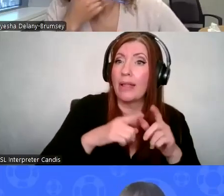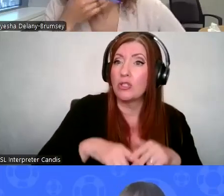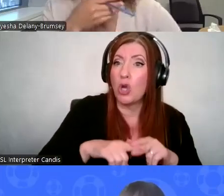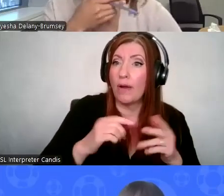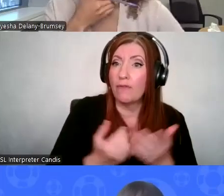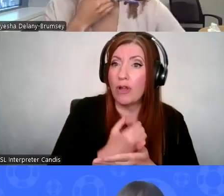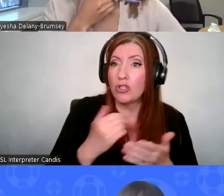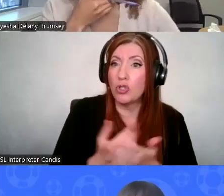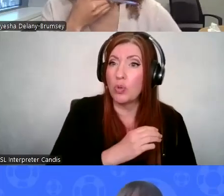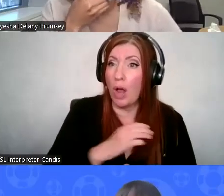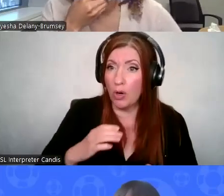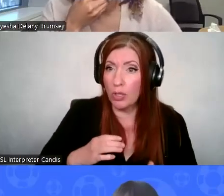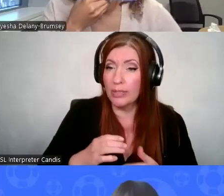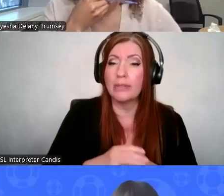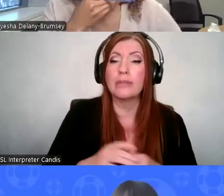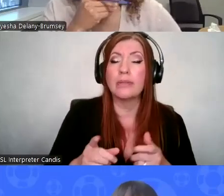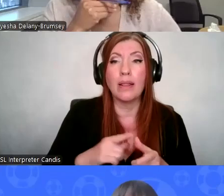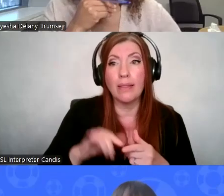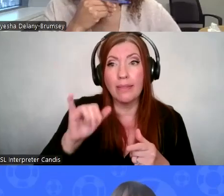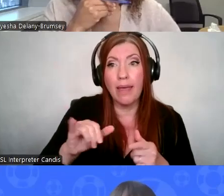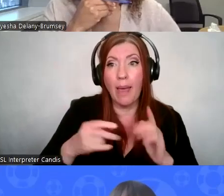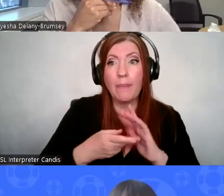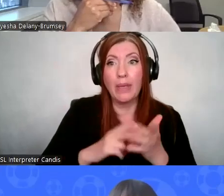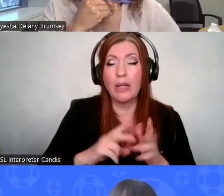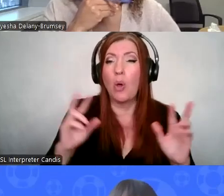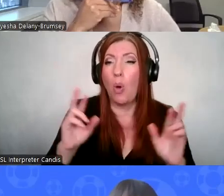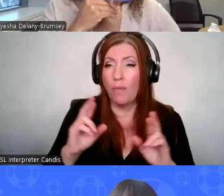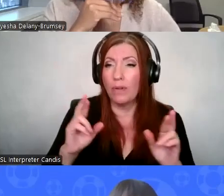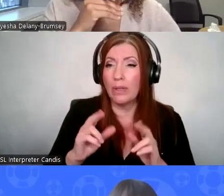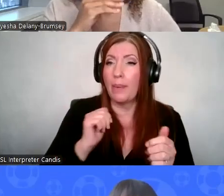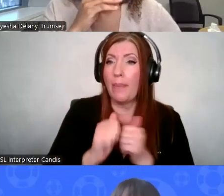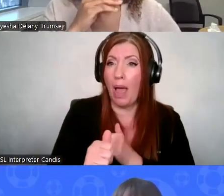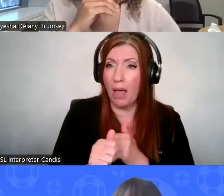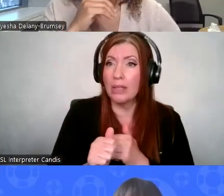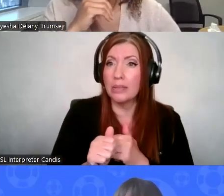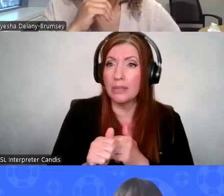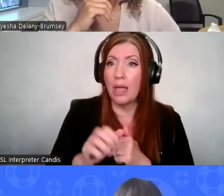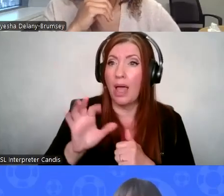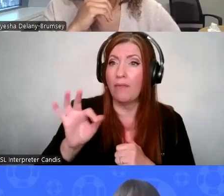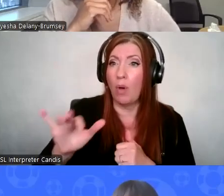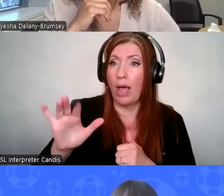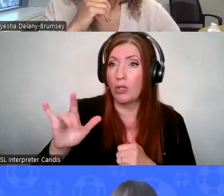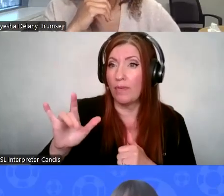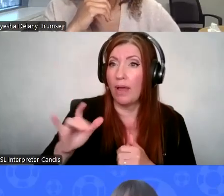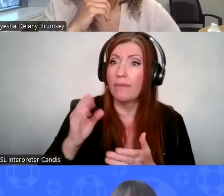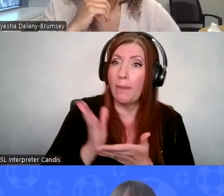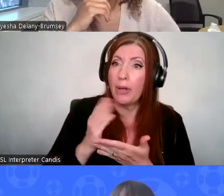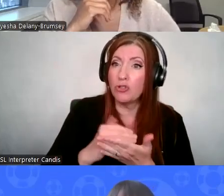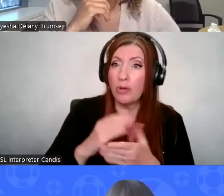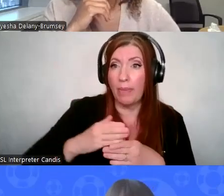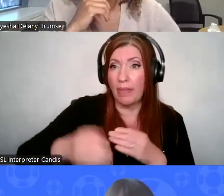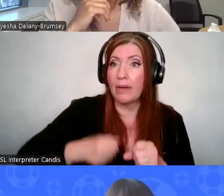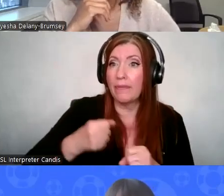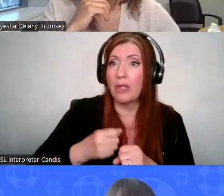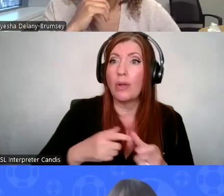new Congress. And that would mean they would hopefully pass an FY25 budget by the end of the year, and we would